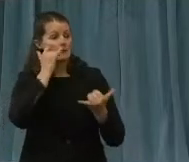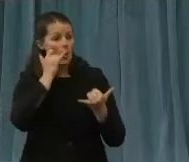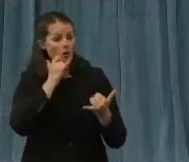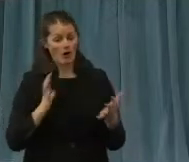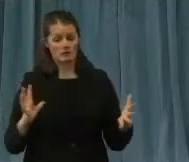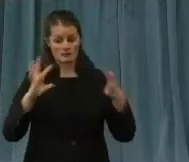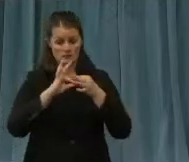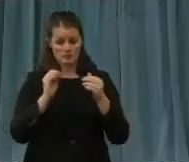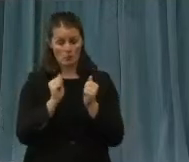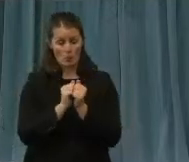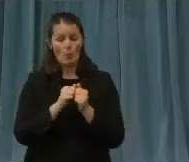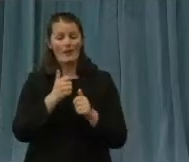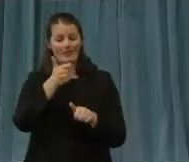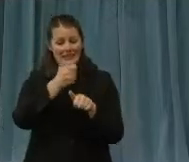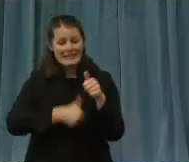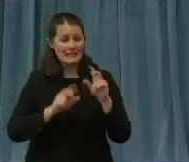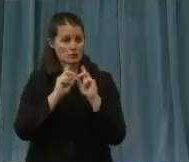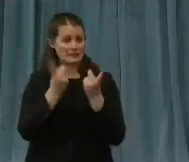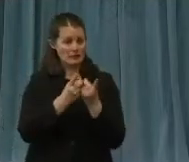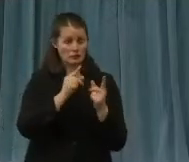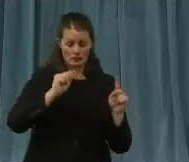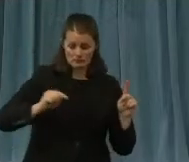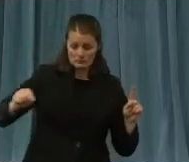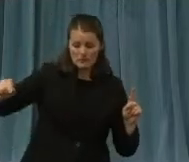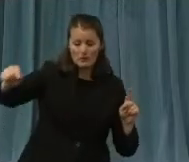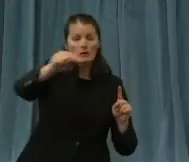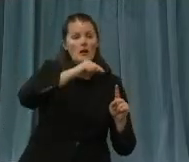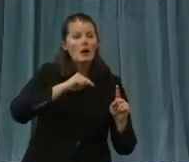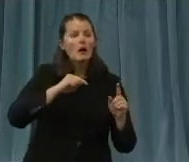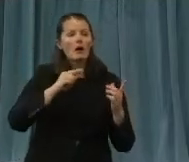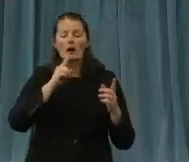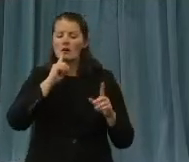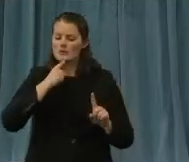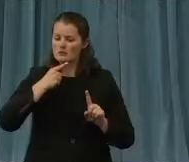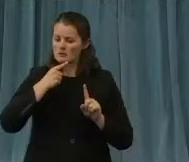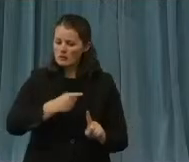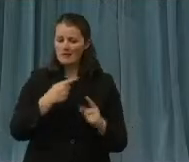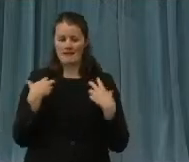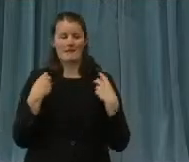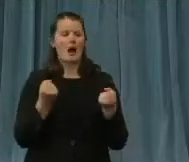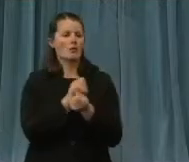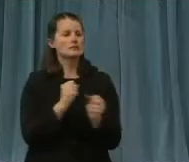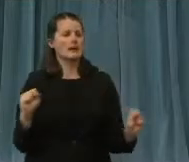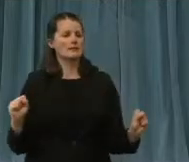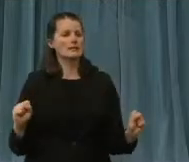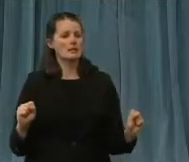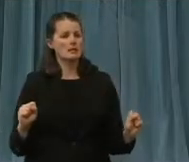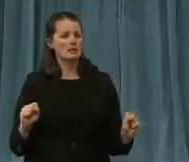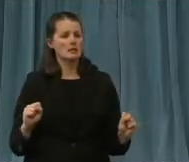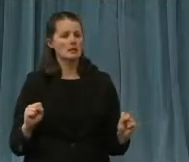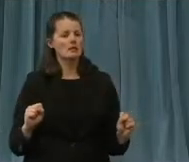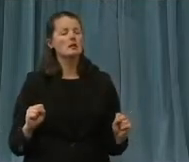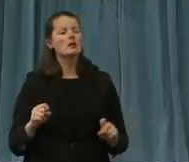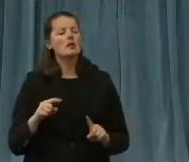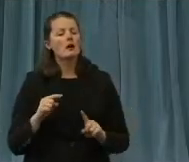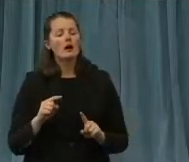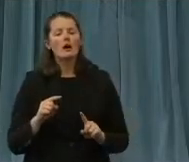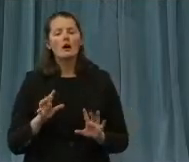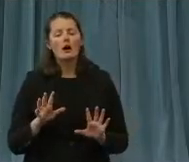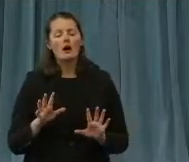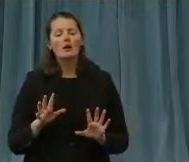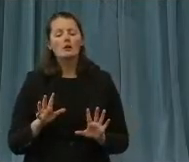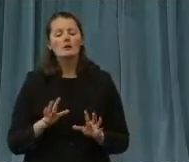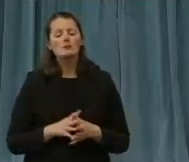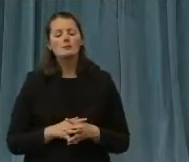with the medical professionals, and the health and safety, as the governor said over and over again. What's encouraging is